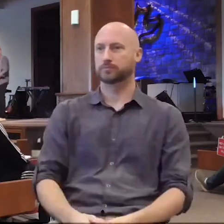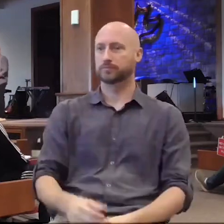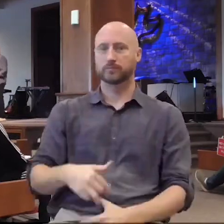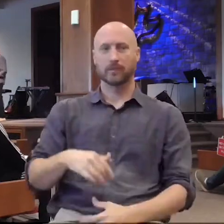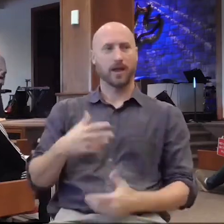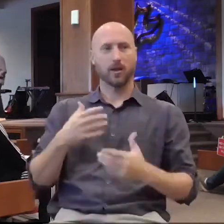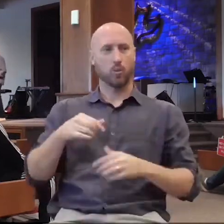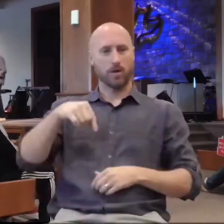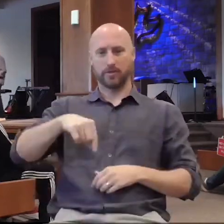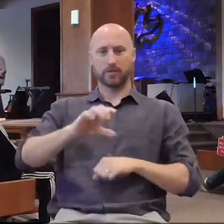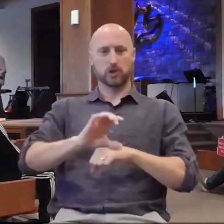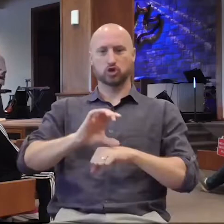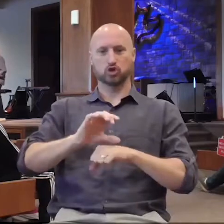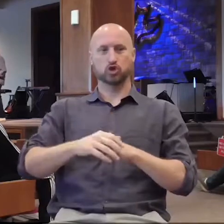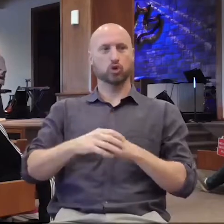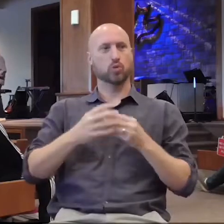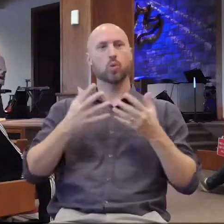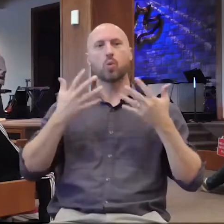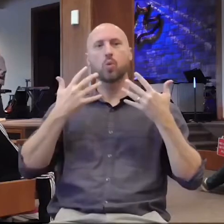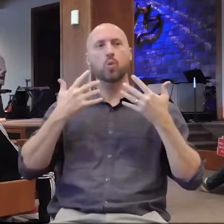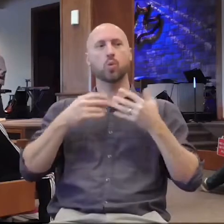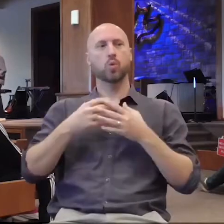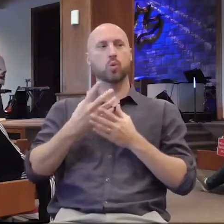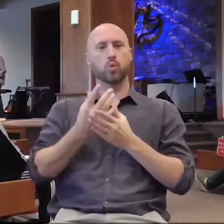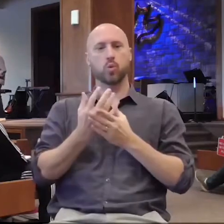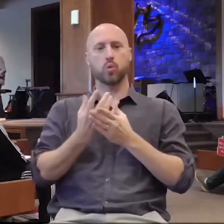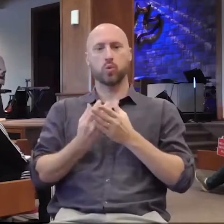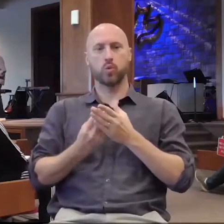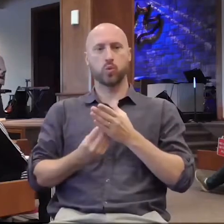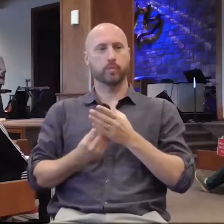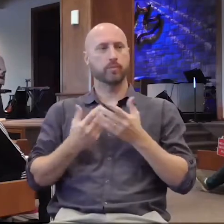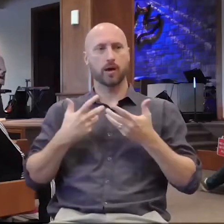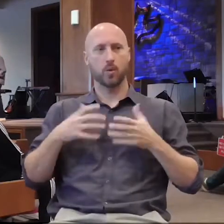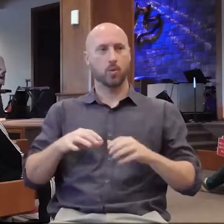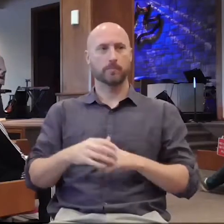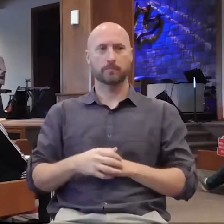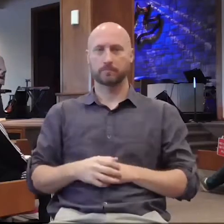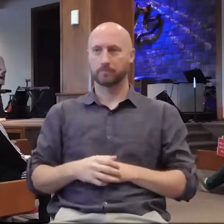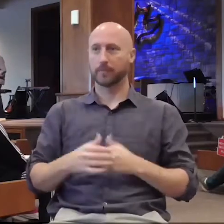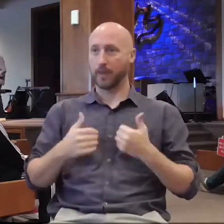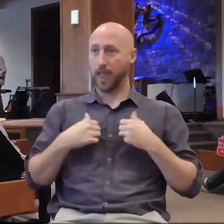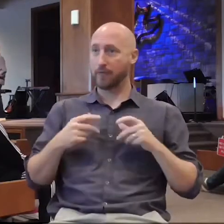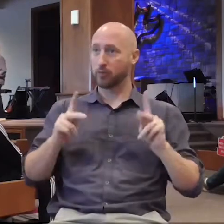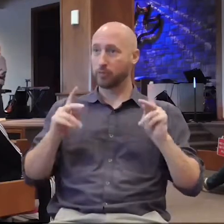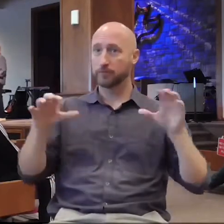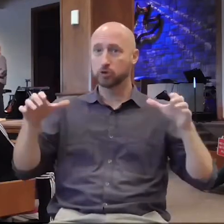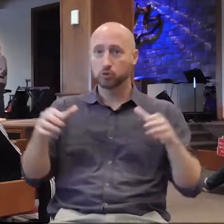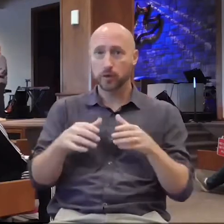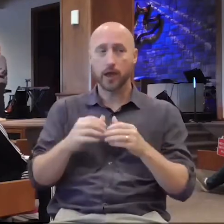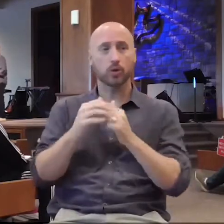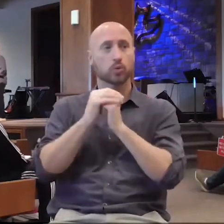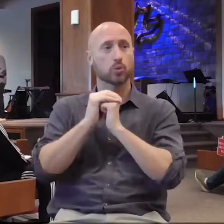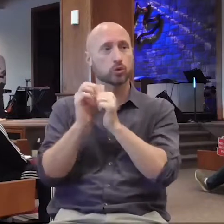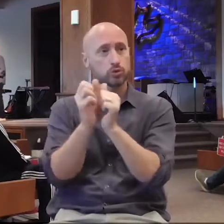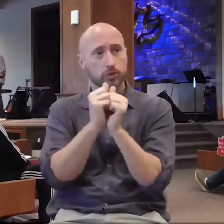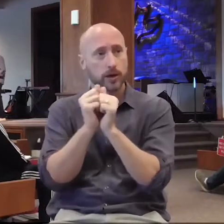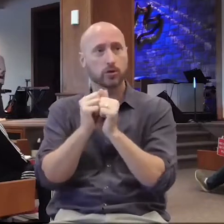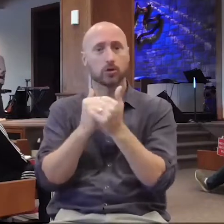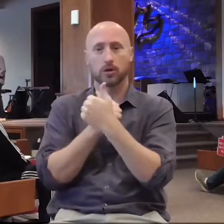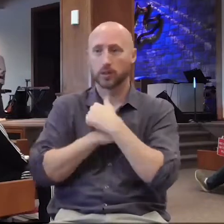and the opportunities that we have and the privilege to gather and worship together and love one another. And